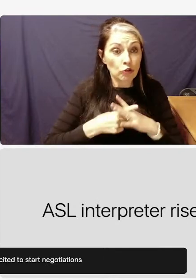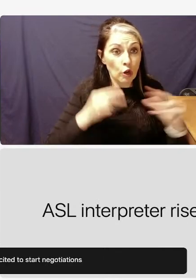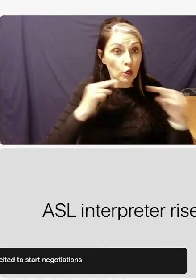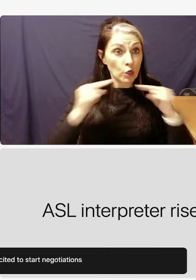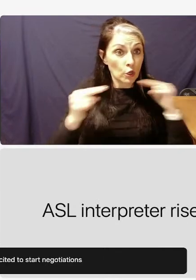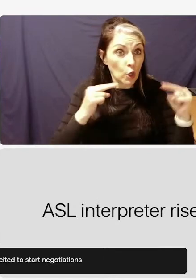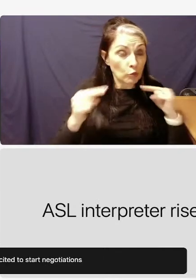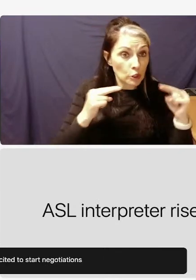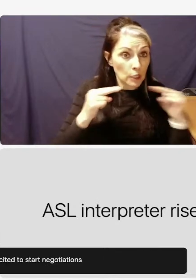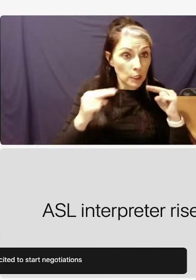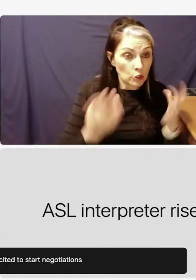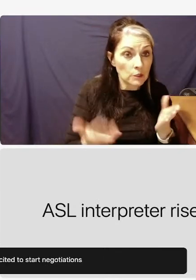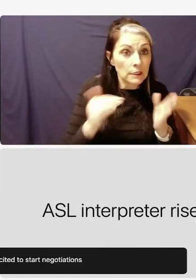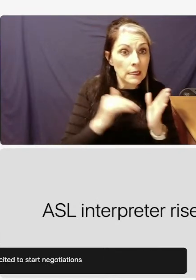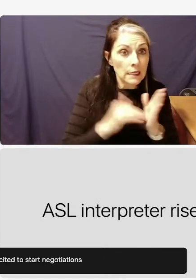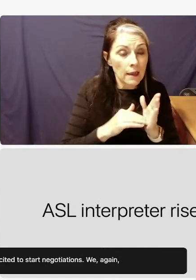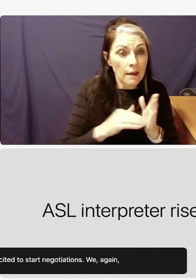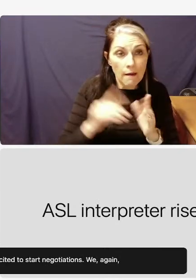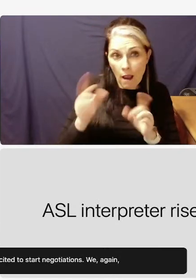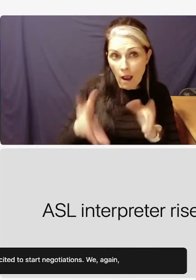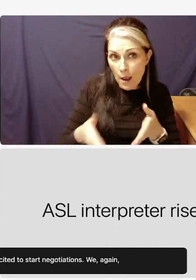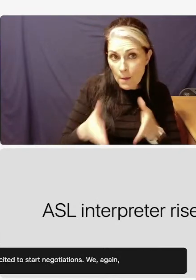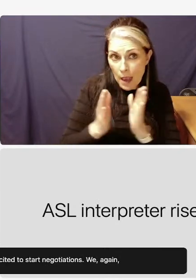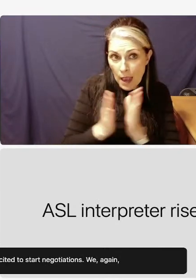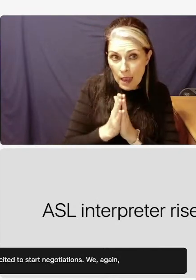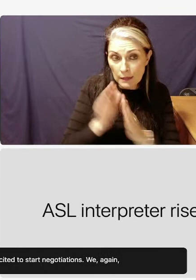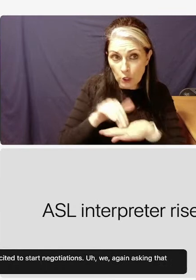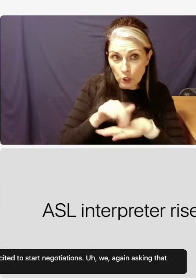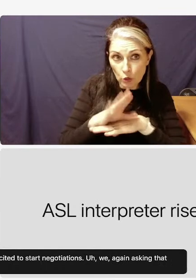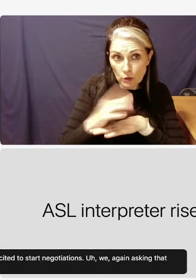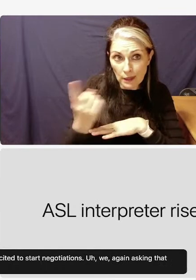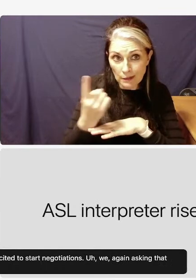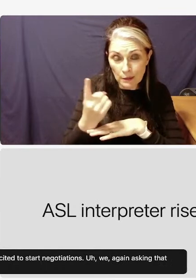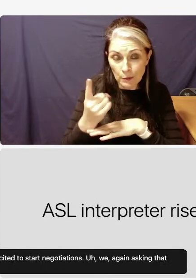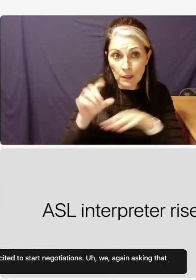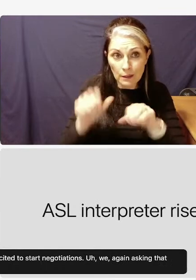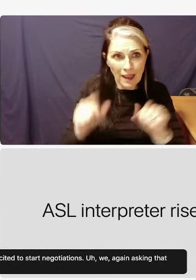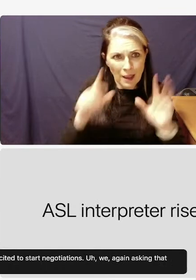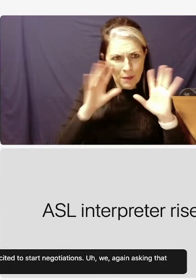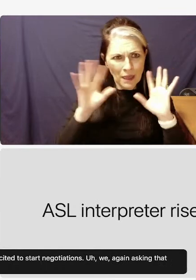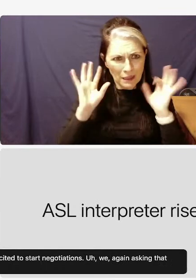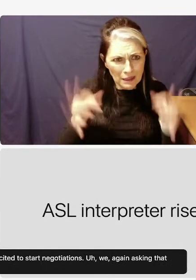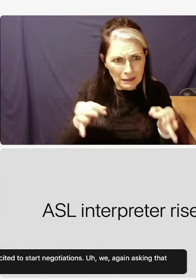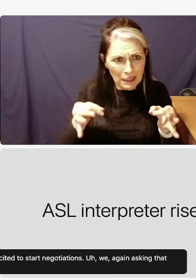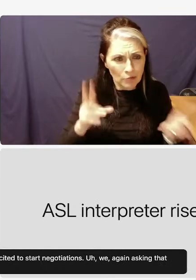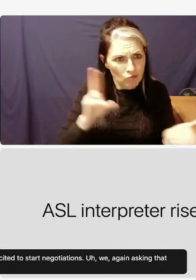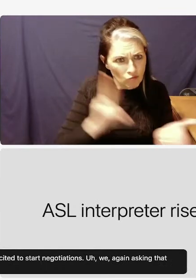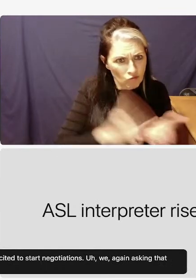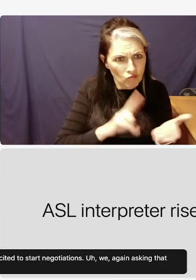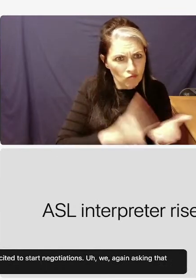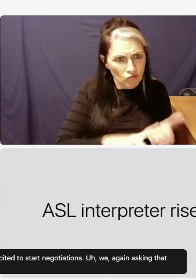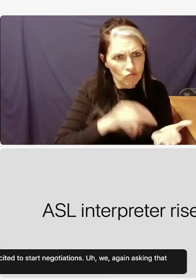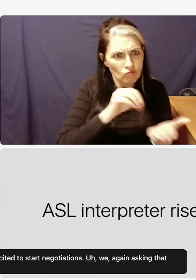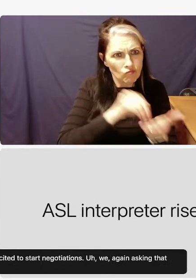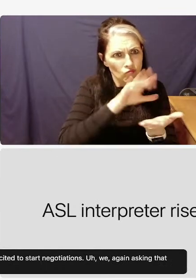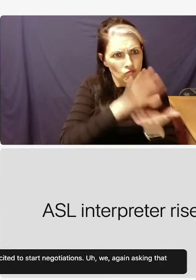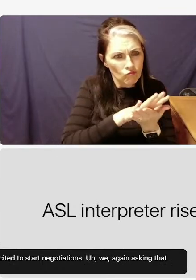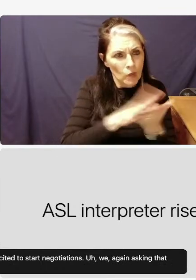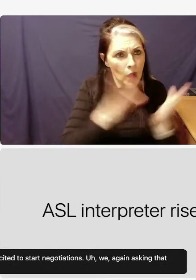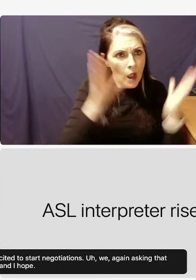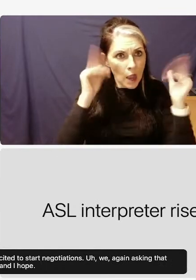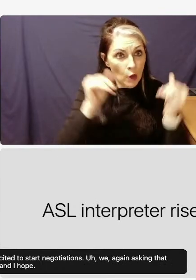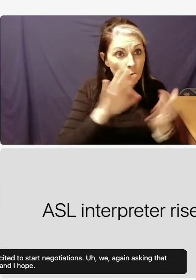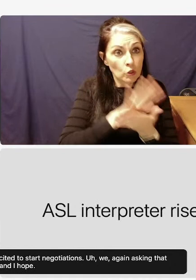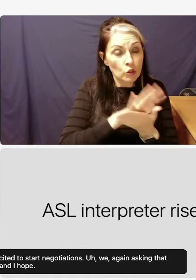we again are asking that you send somebody at the table that can make a decision and sign document and i hope that the school